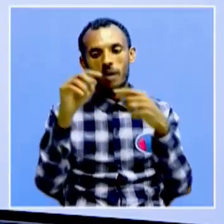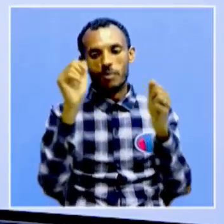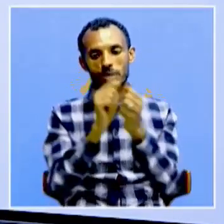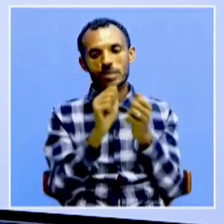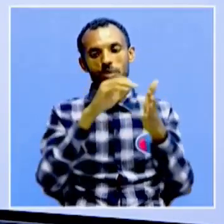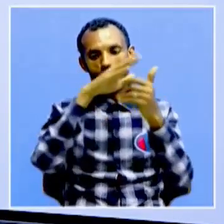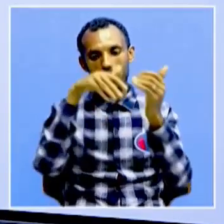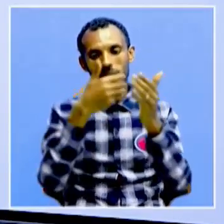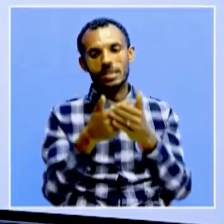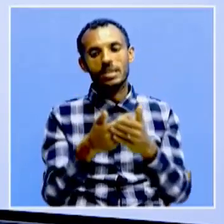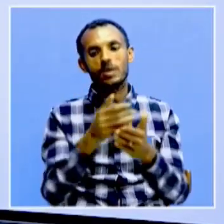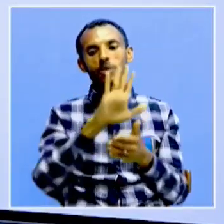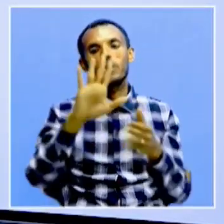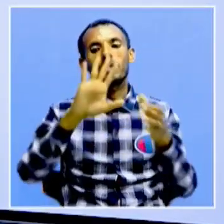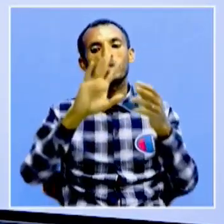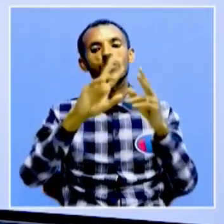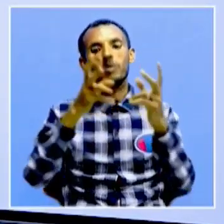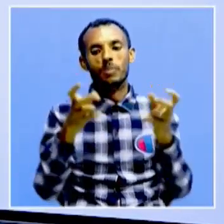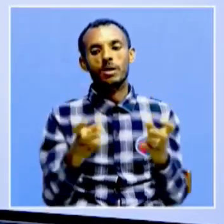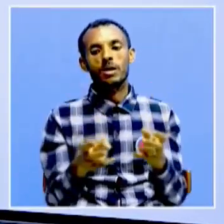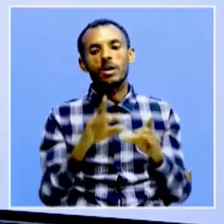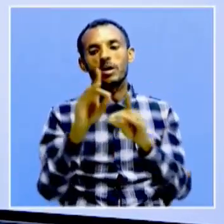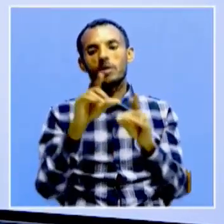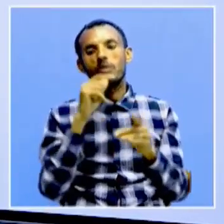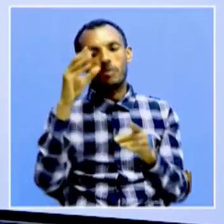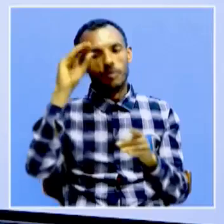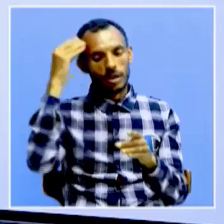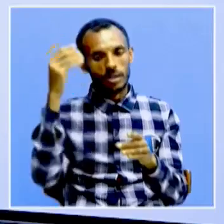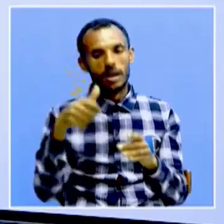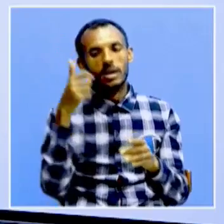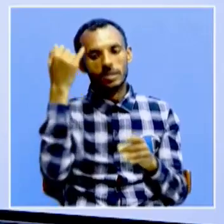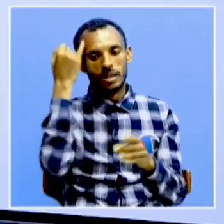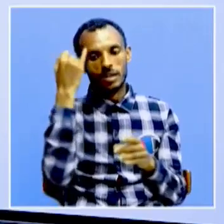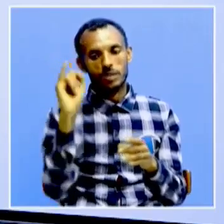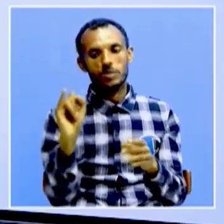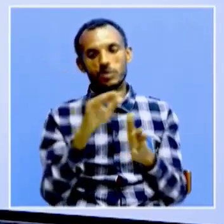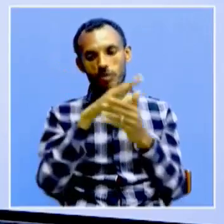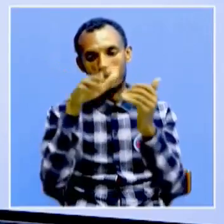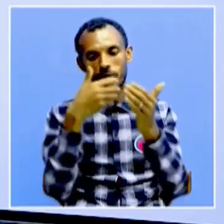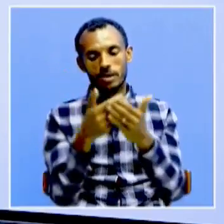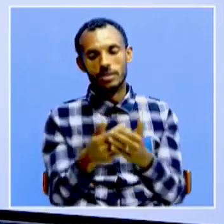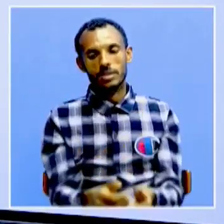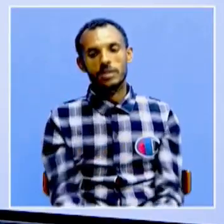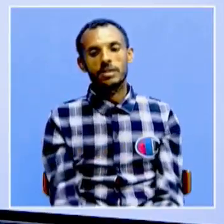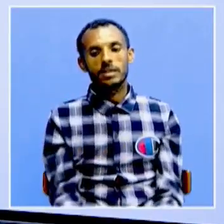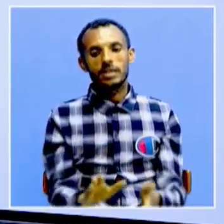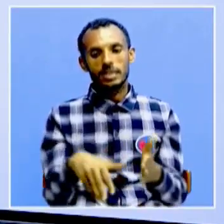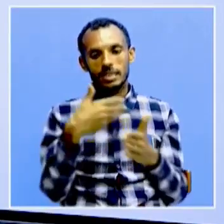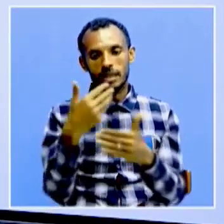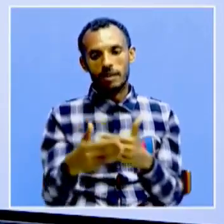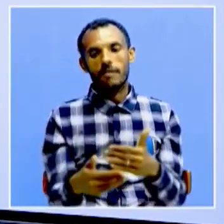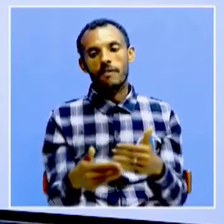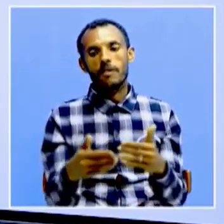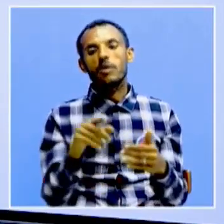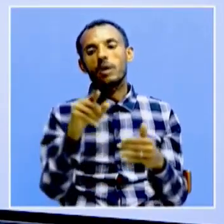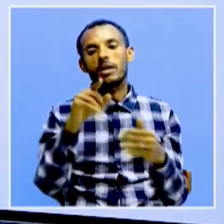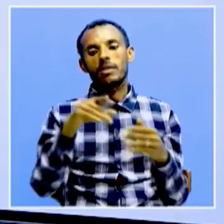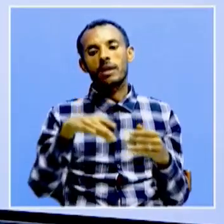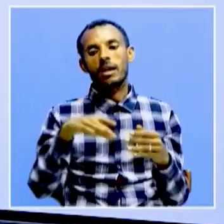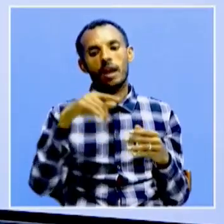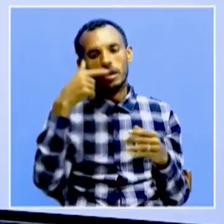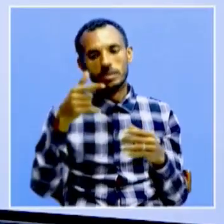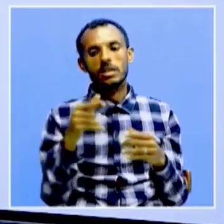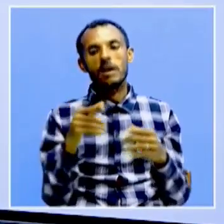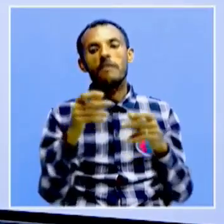conclude your topic. Don't forget, don't go to another issue in your conclusion, all right? Then you can also tell us about